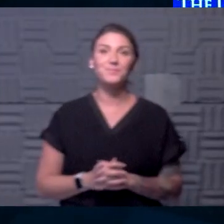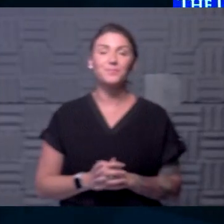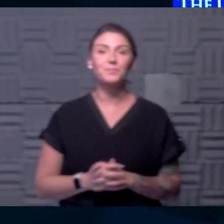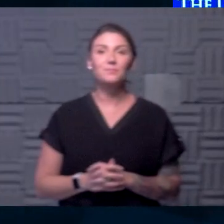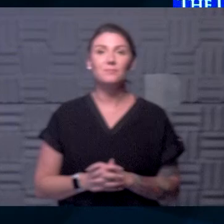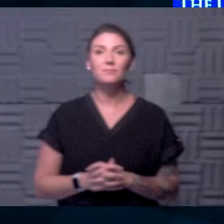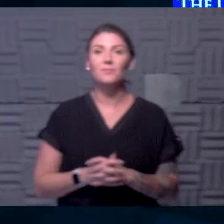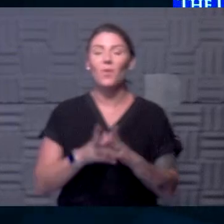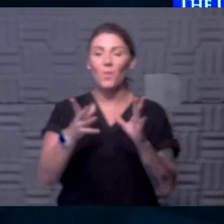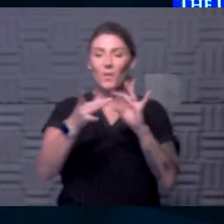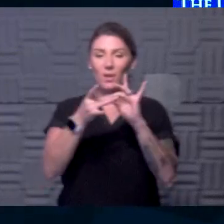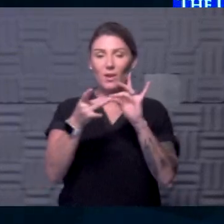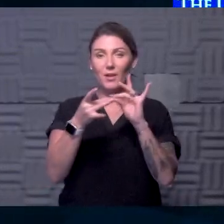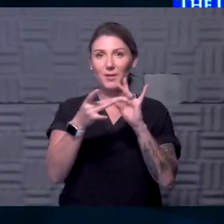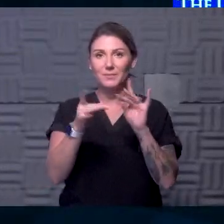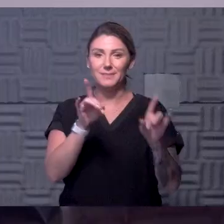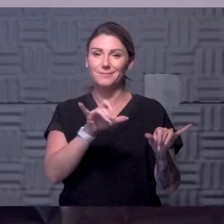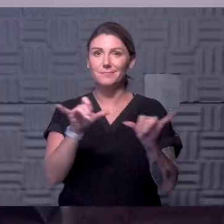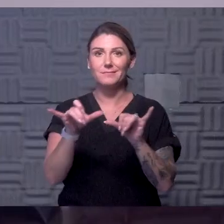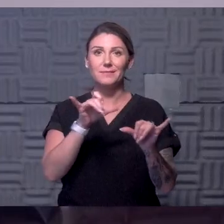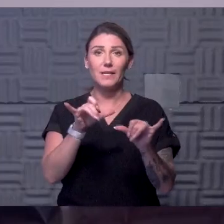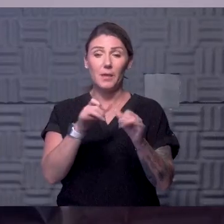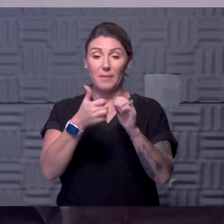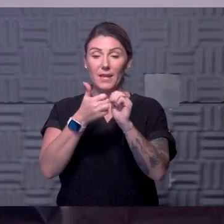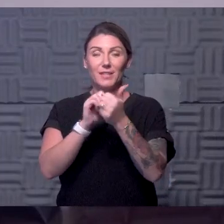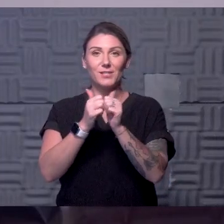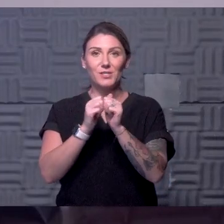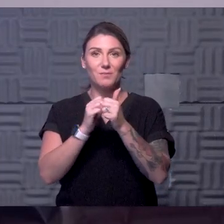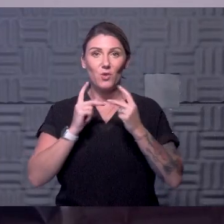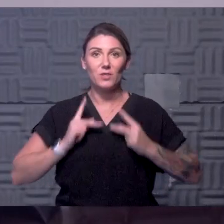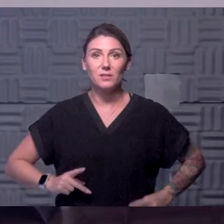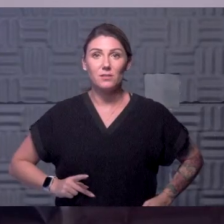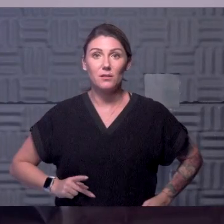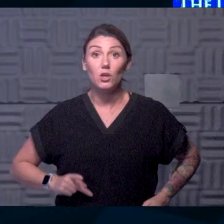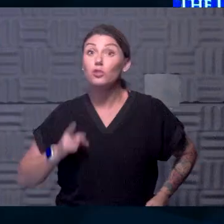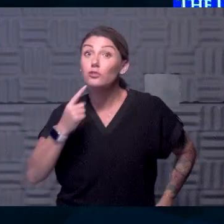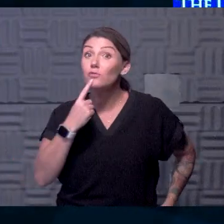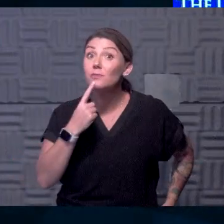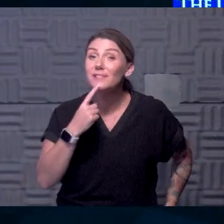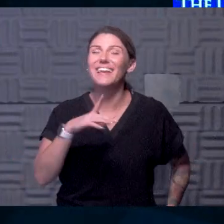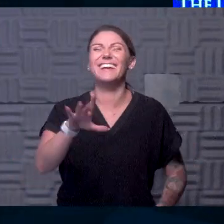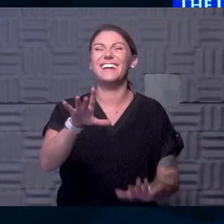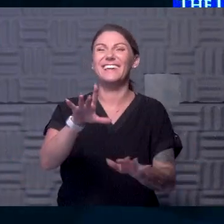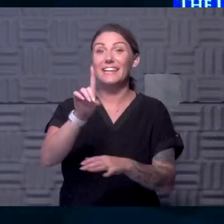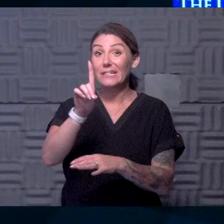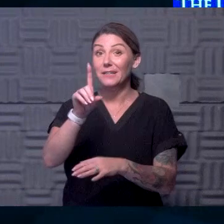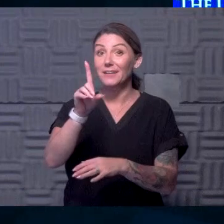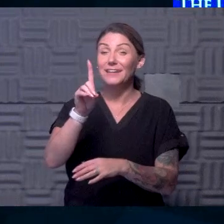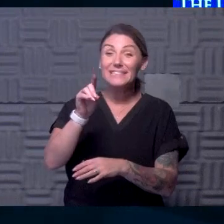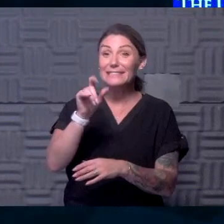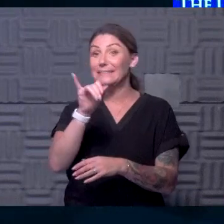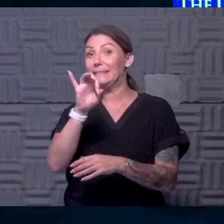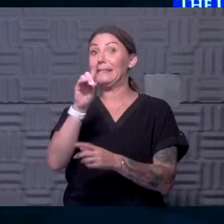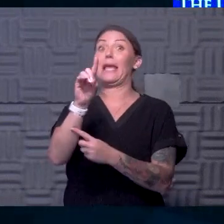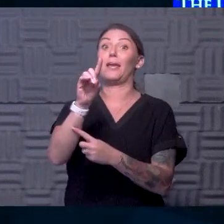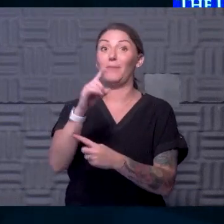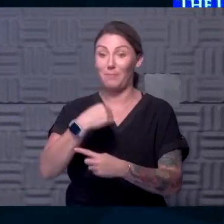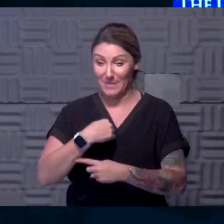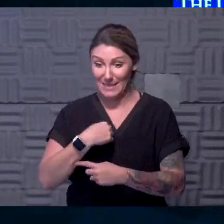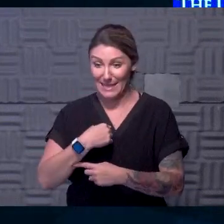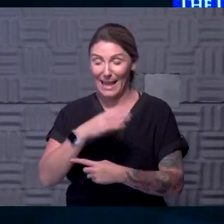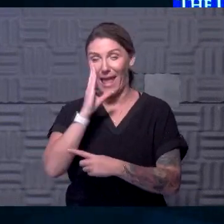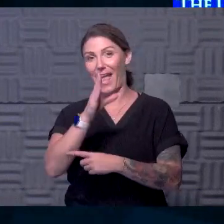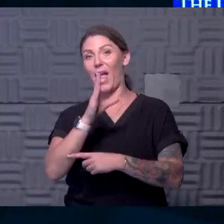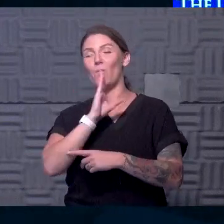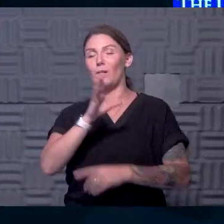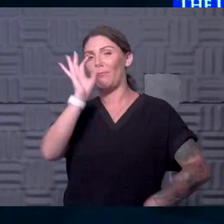I'm just going to comment on that too. The sports physical. Oh, did you say David or Dana? I'm sorry. But you, David. David Smith, Dr. Smith. Yeah. Call a page